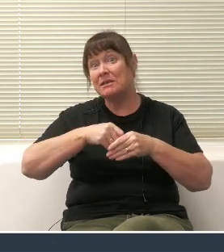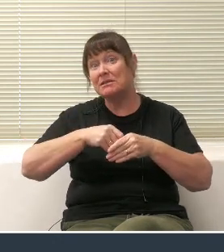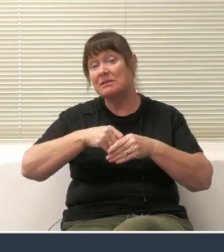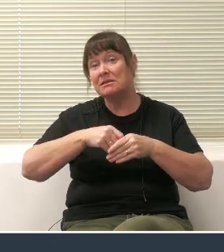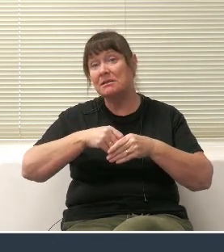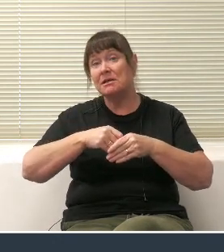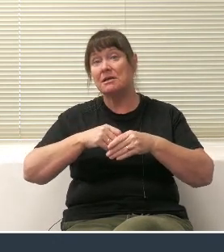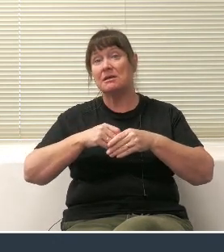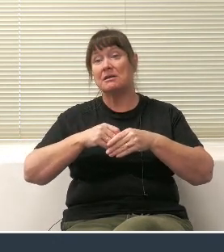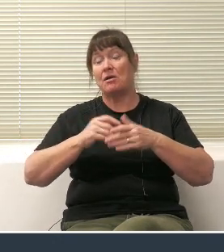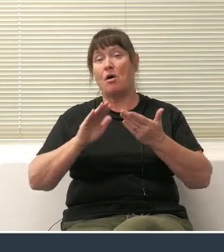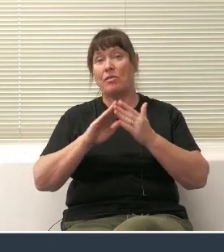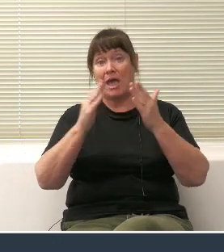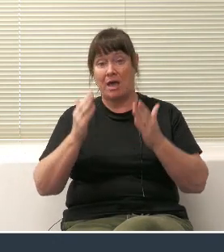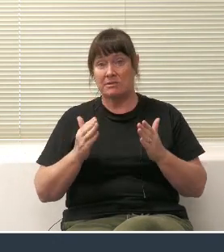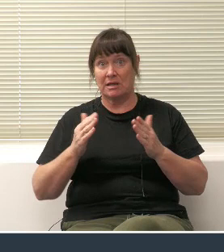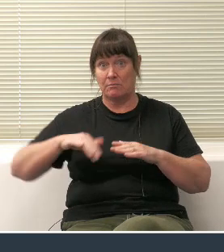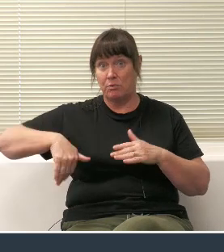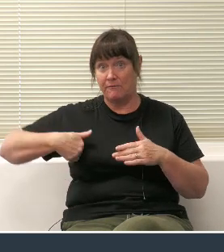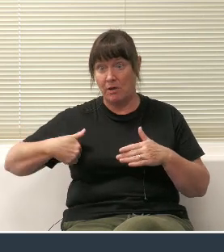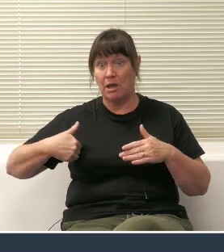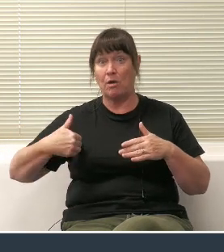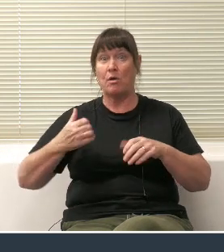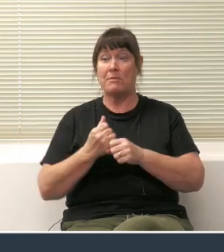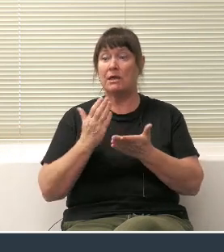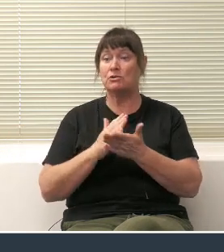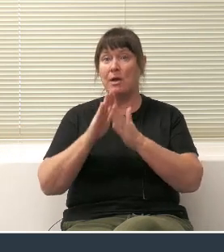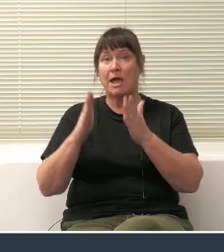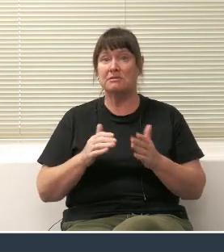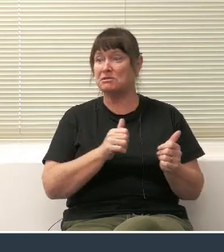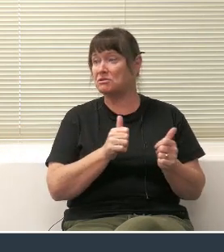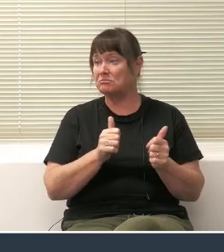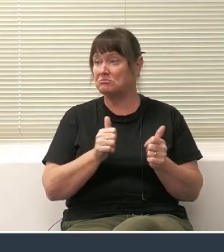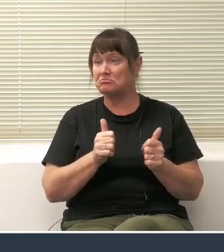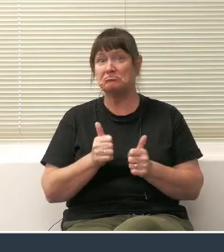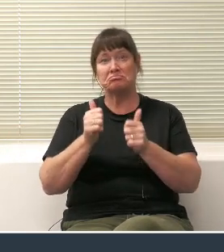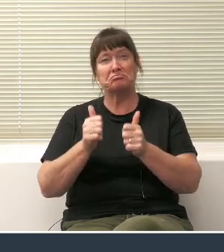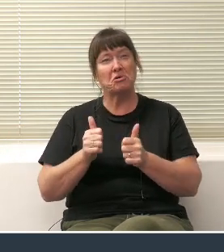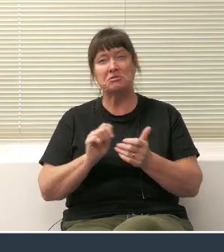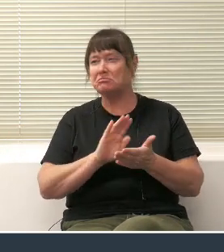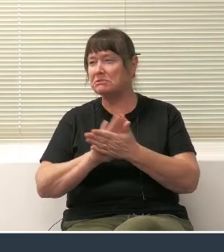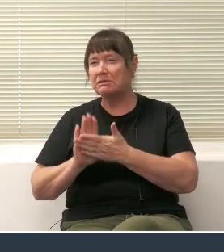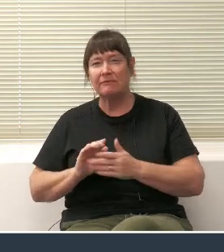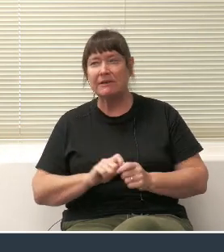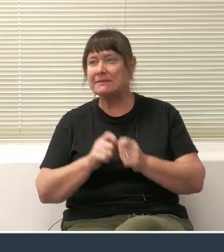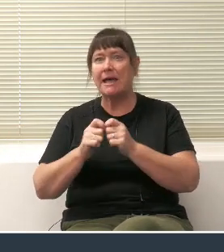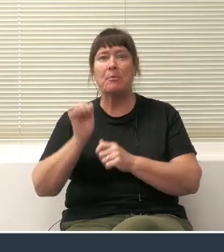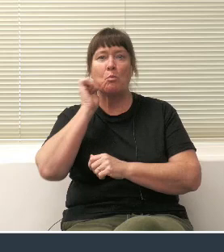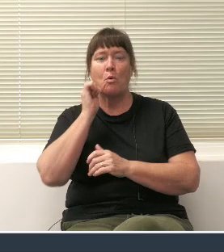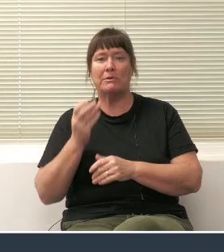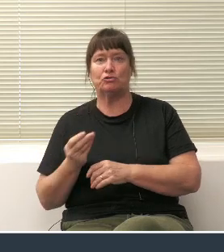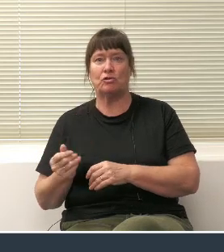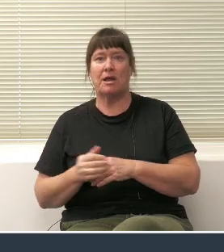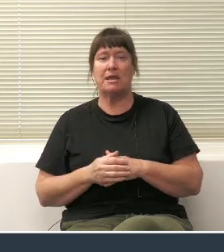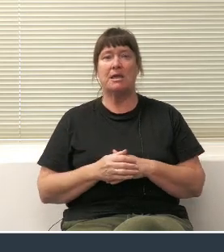housing portfolio, including ensuring all are warm and dry. So I think we actually include that as the first